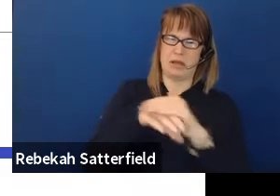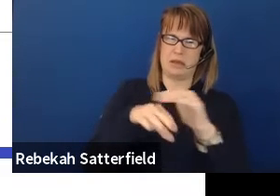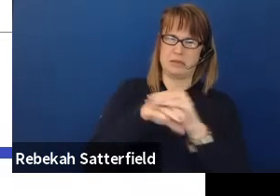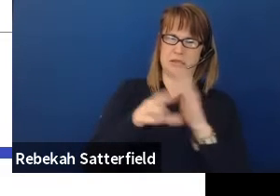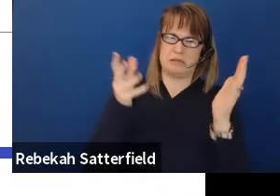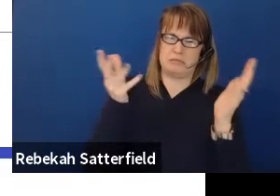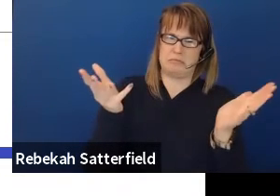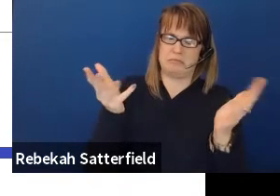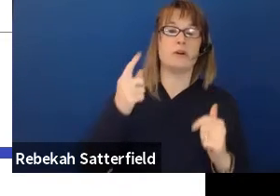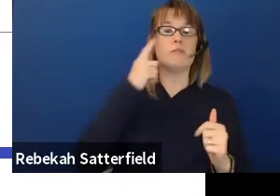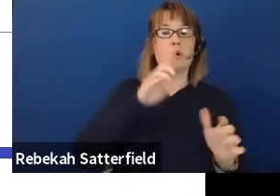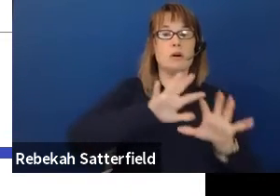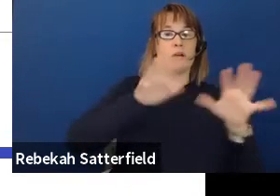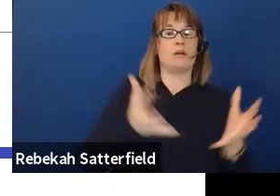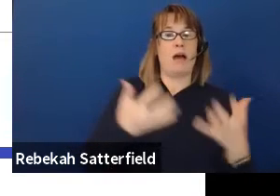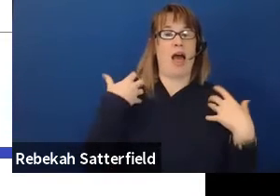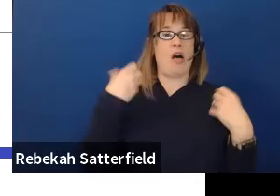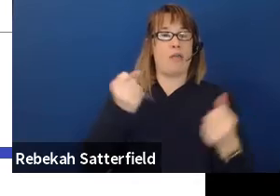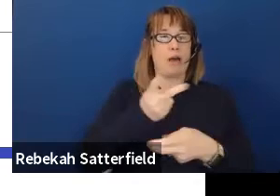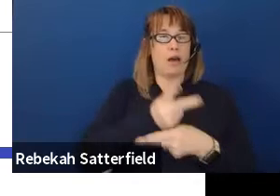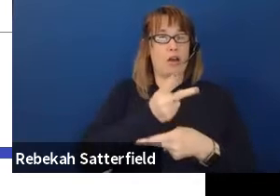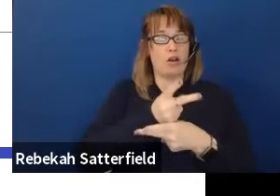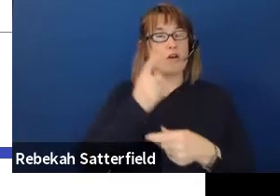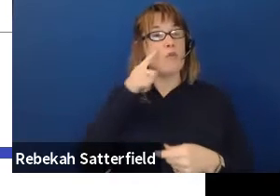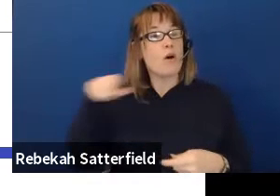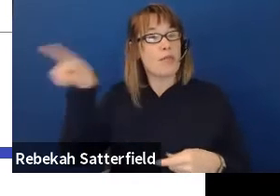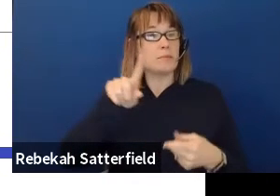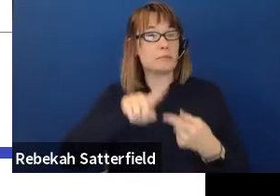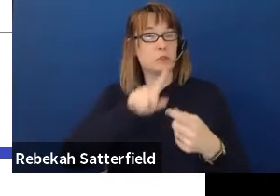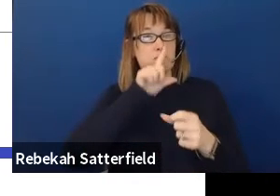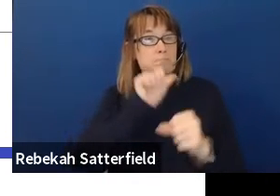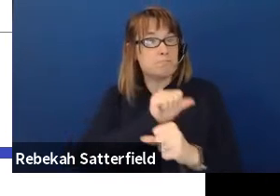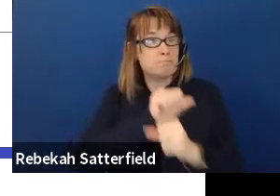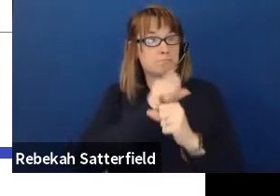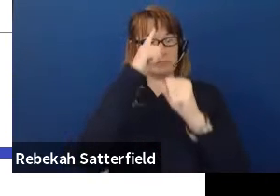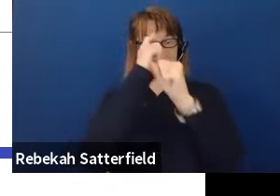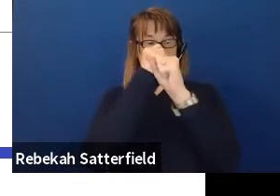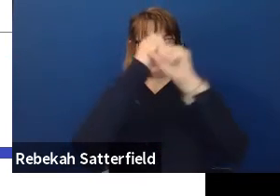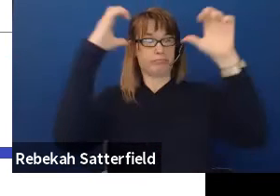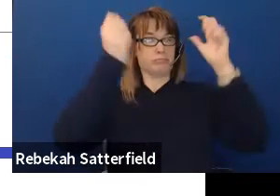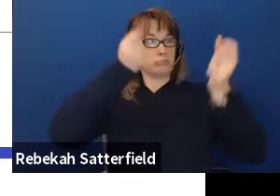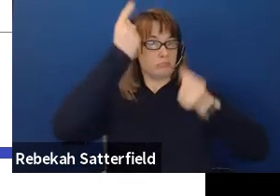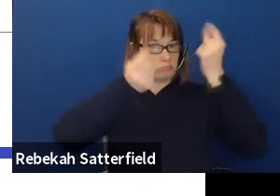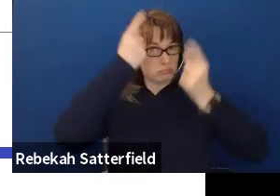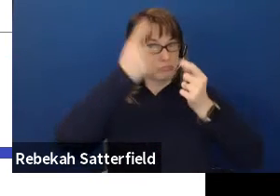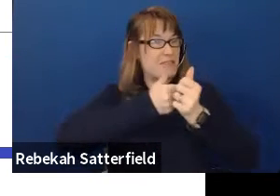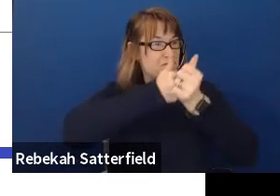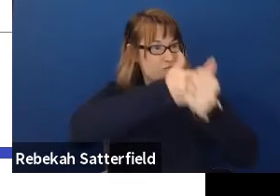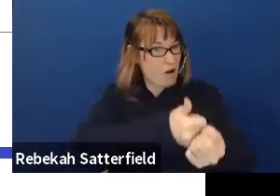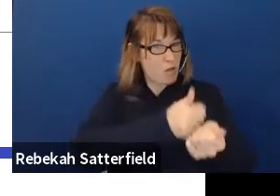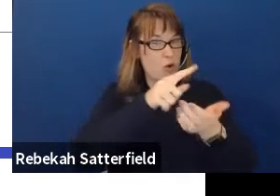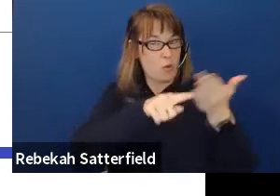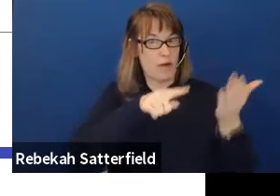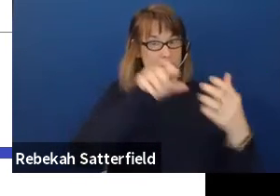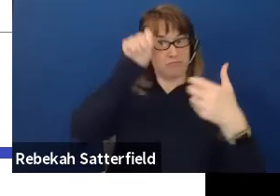healthcare, in order for patients to have meaningful access to their healthcare information and adhere to healthcare